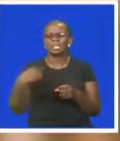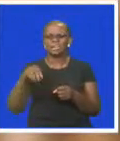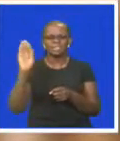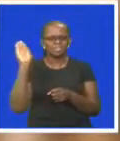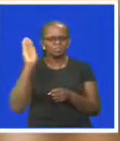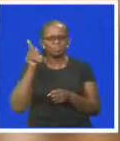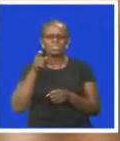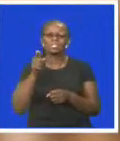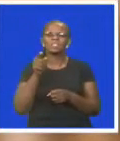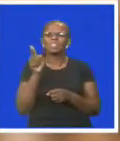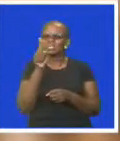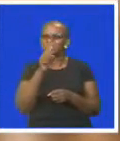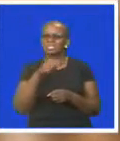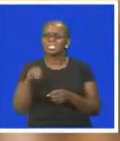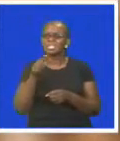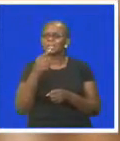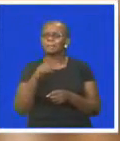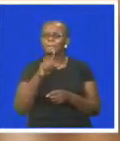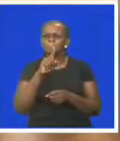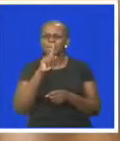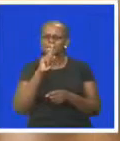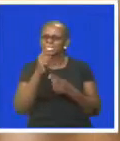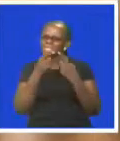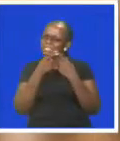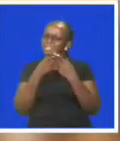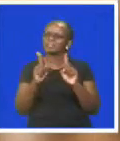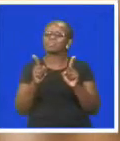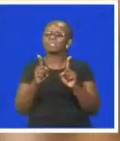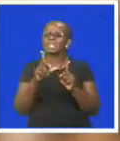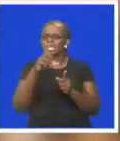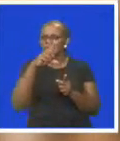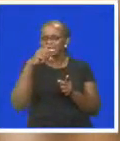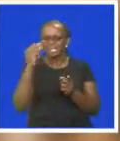circle. It isn't a circle, but it is an oval.